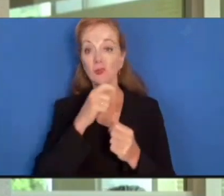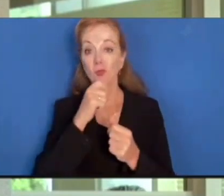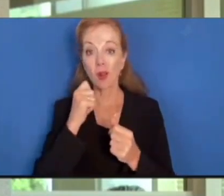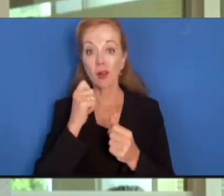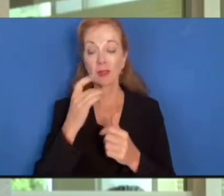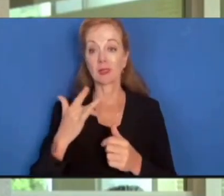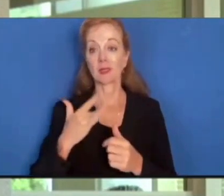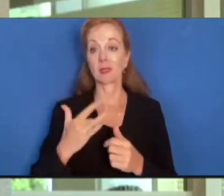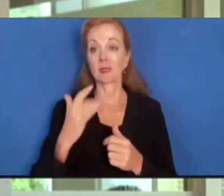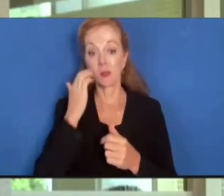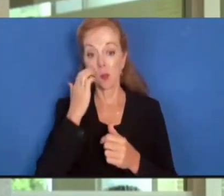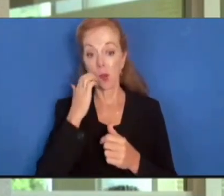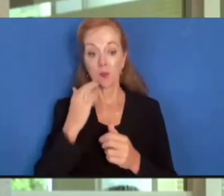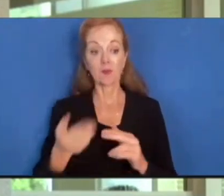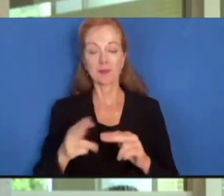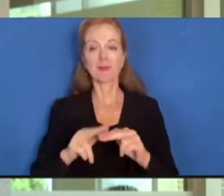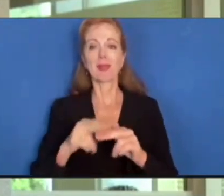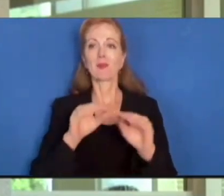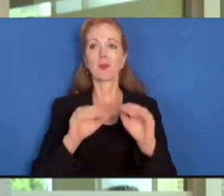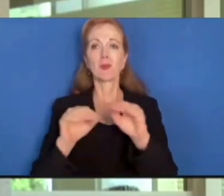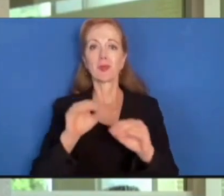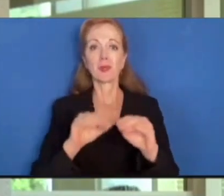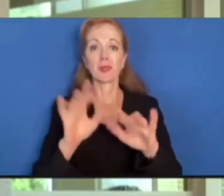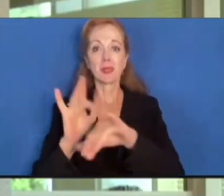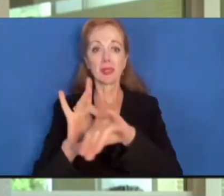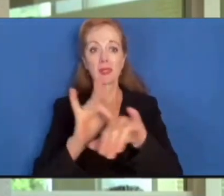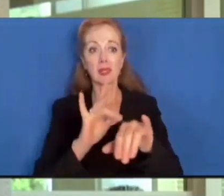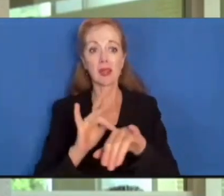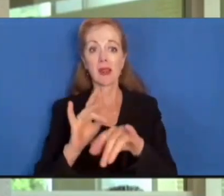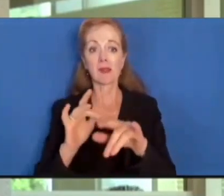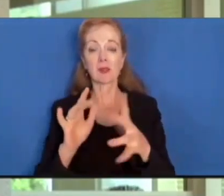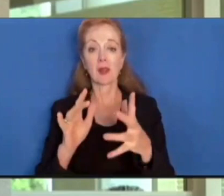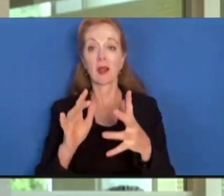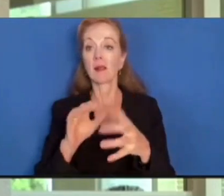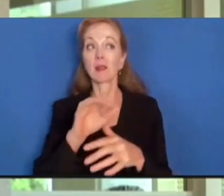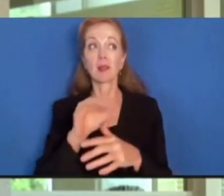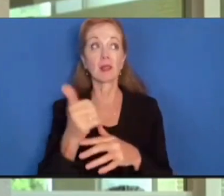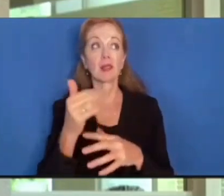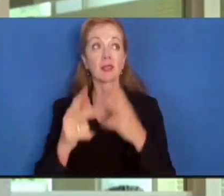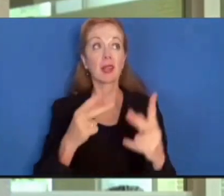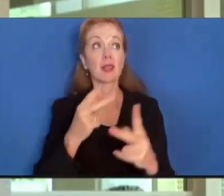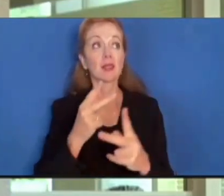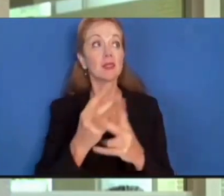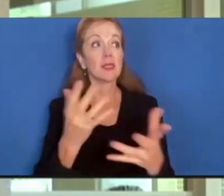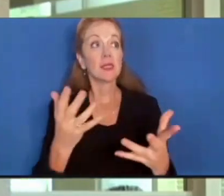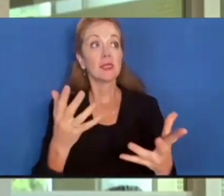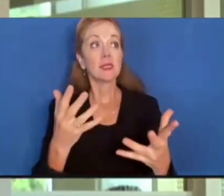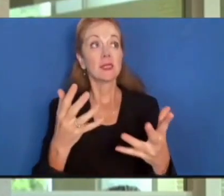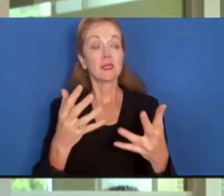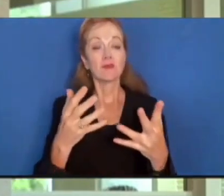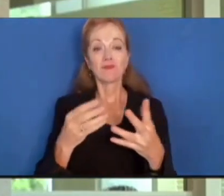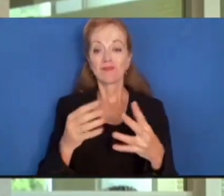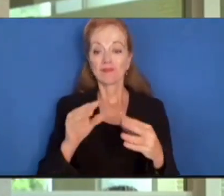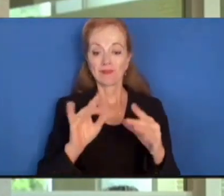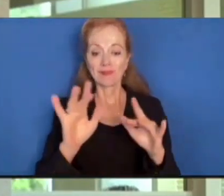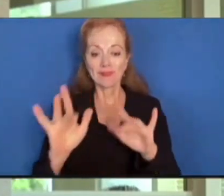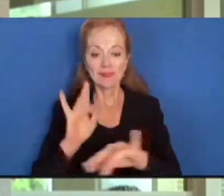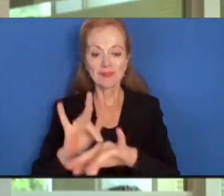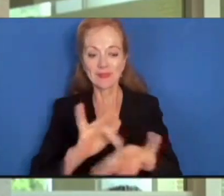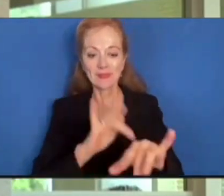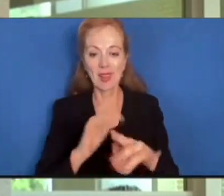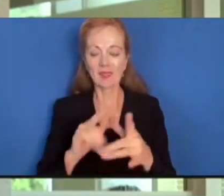sensitivity increases, and so just moving them, touching them, and any type of manual handling can cause